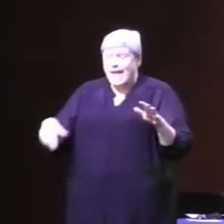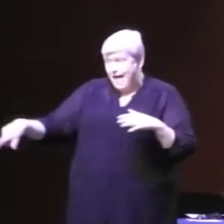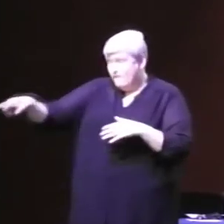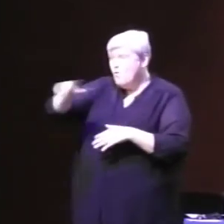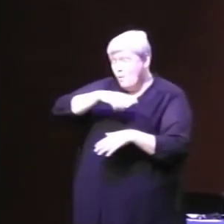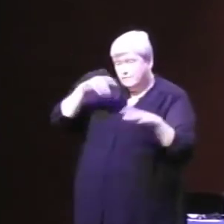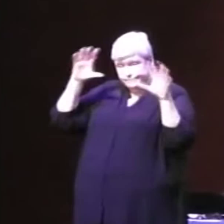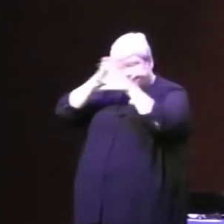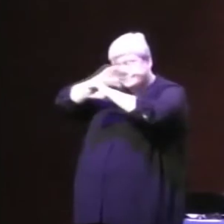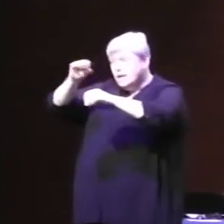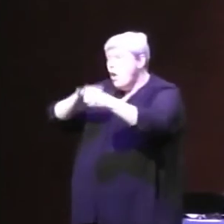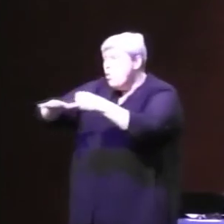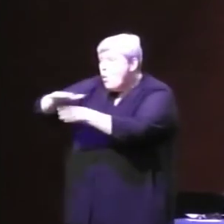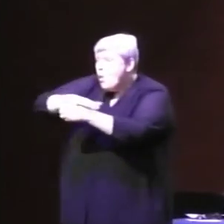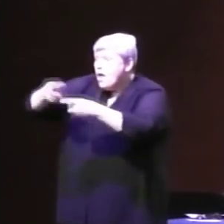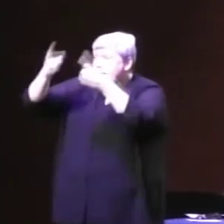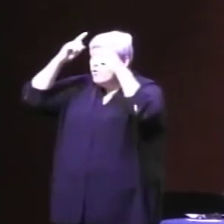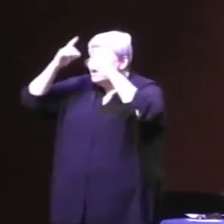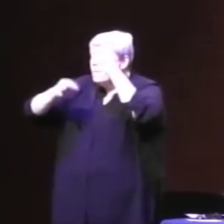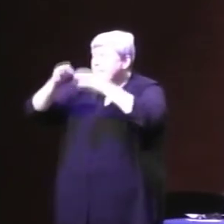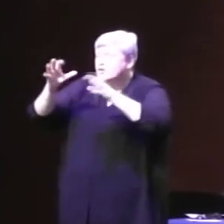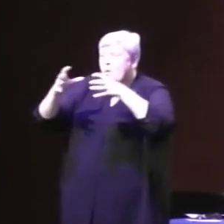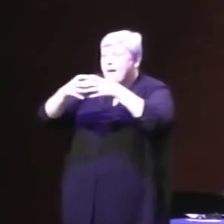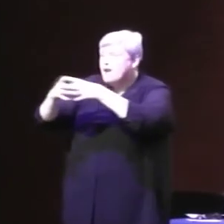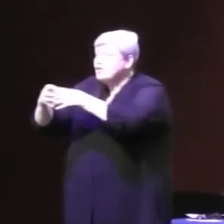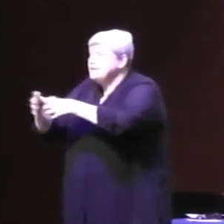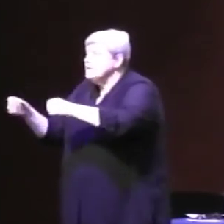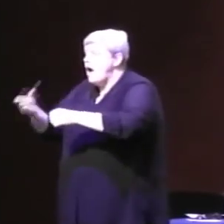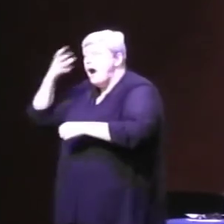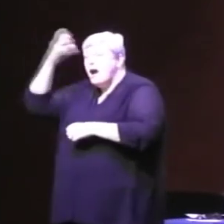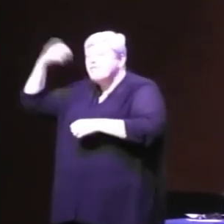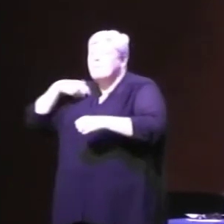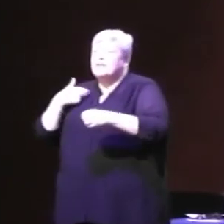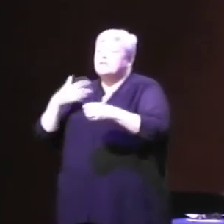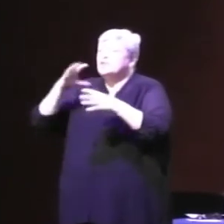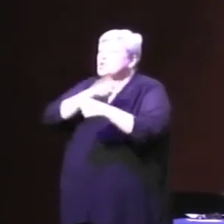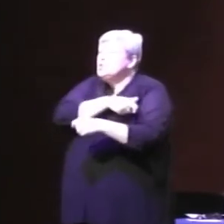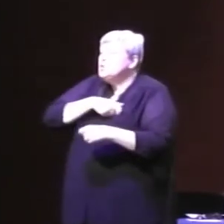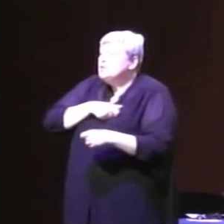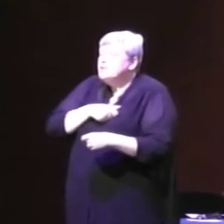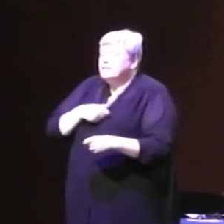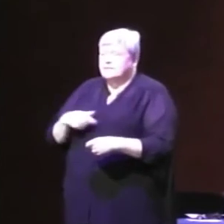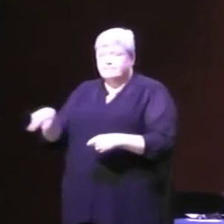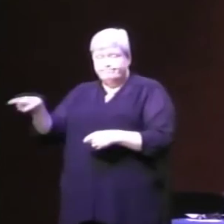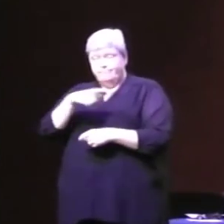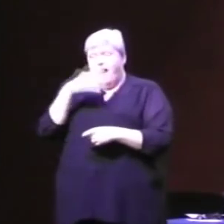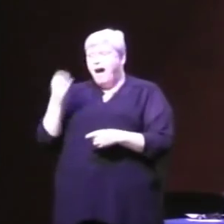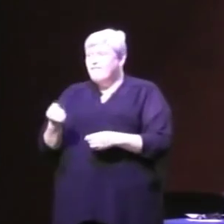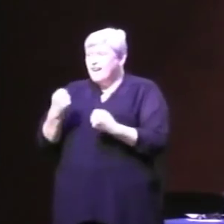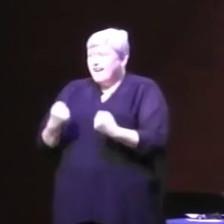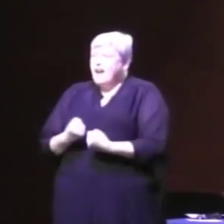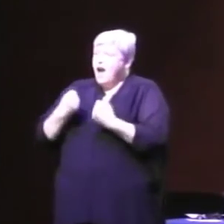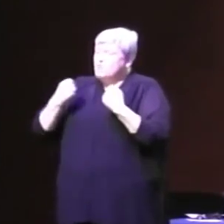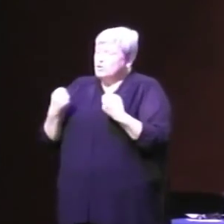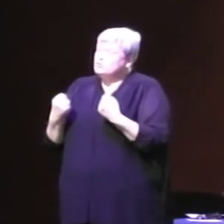everybody, to local authorities, to political parties, to the government, to unions, have courage, be